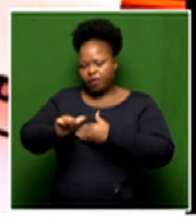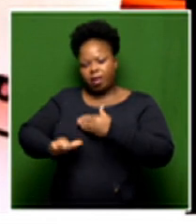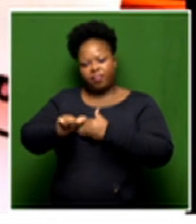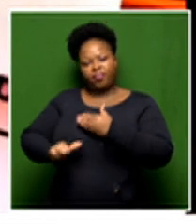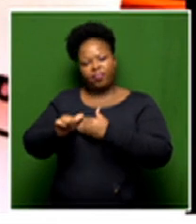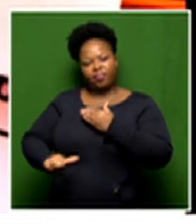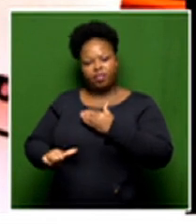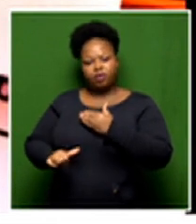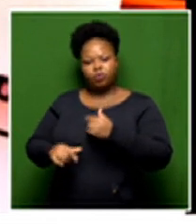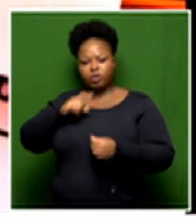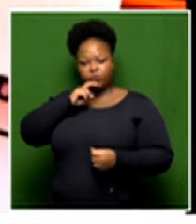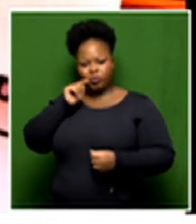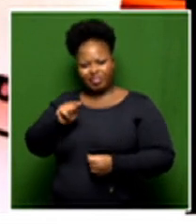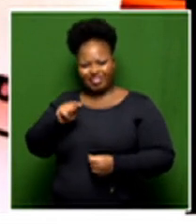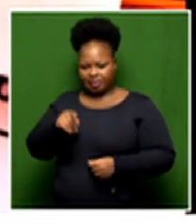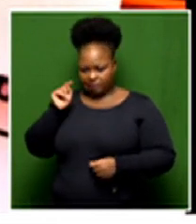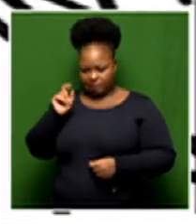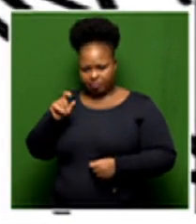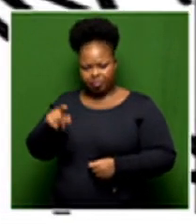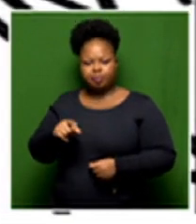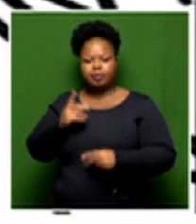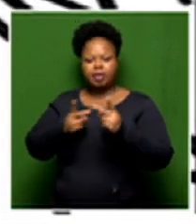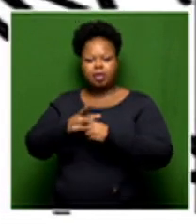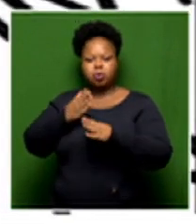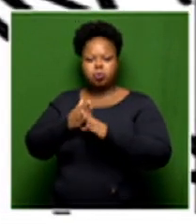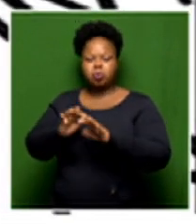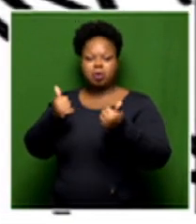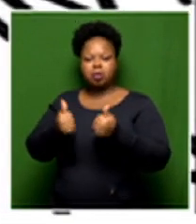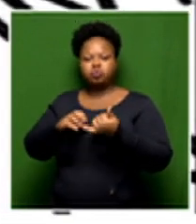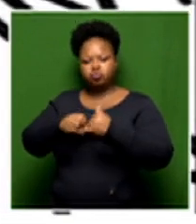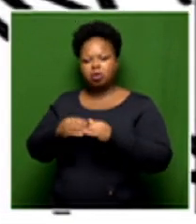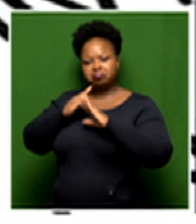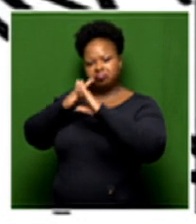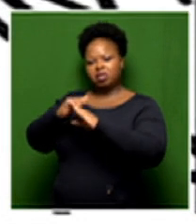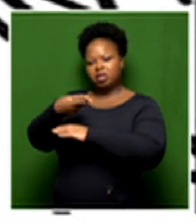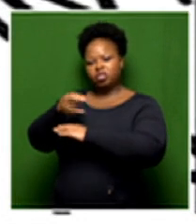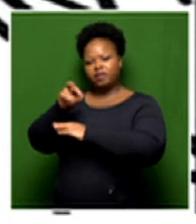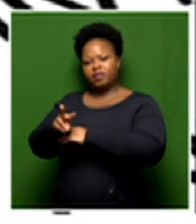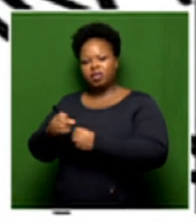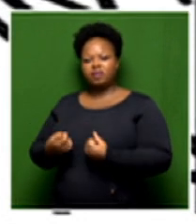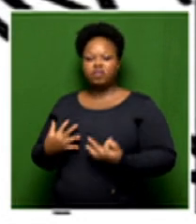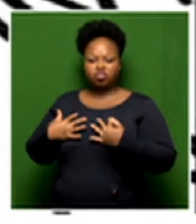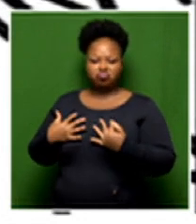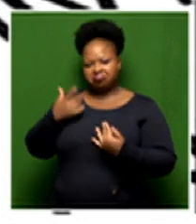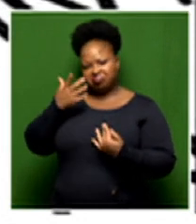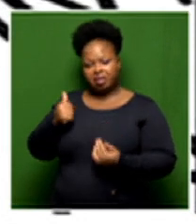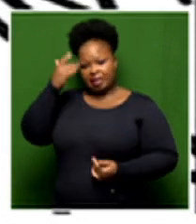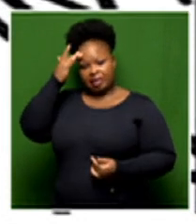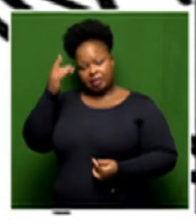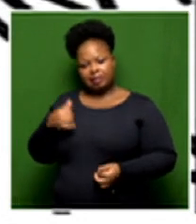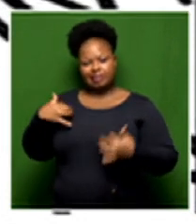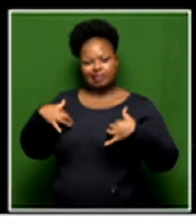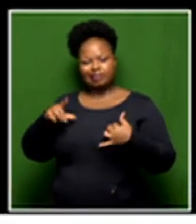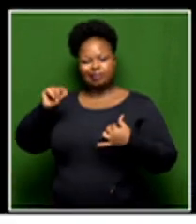dosage, and that was also found to be very successful to prevent HIV infection. And I think one of the exciting things